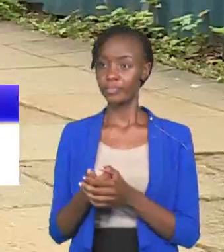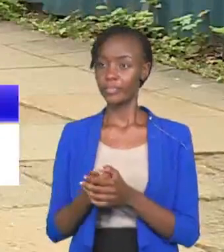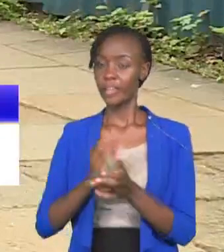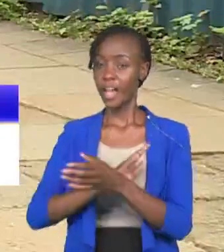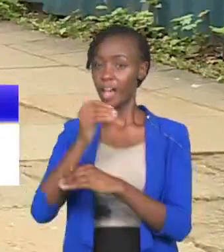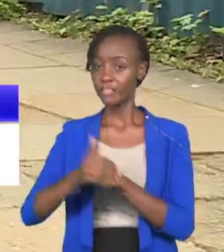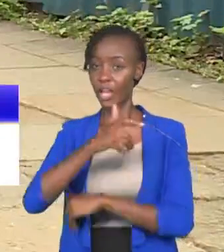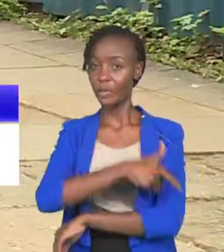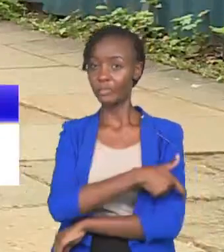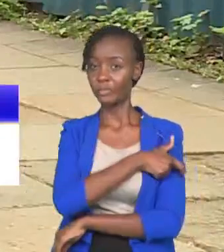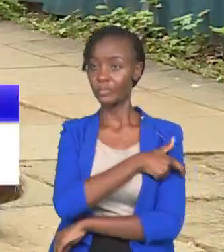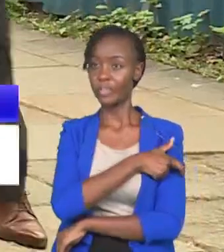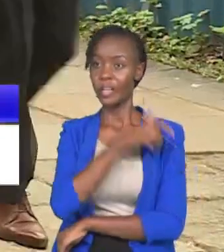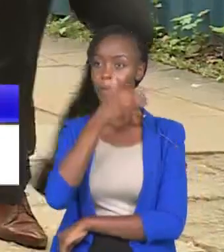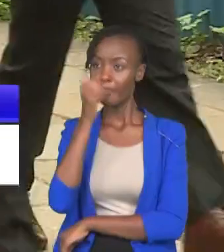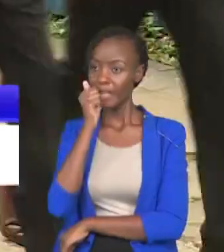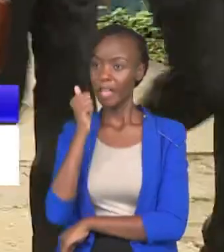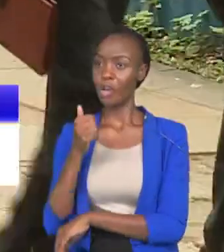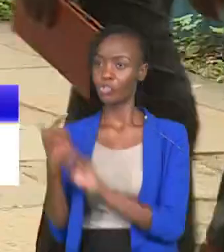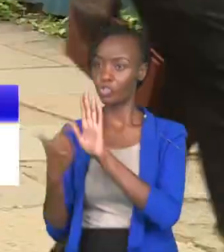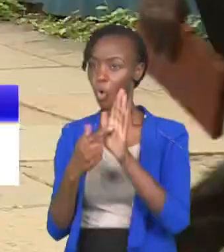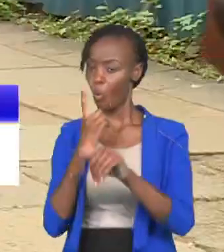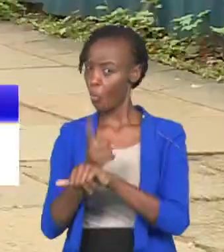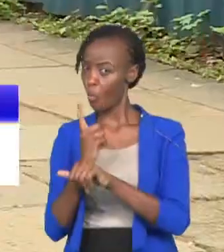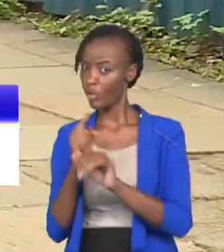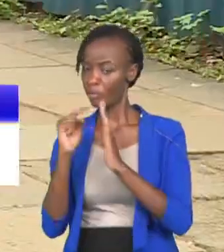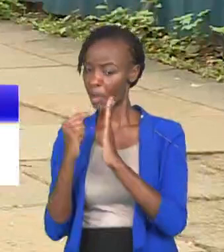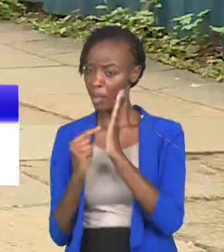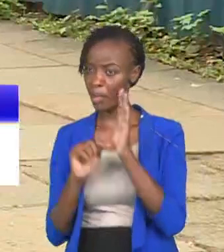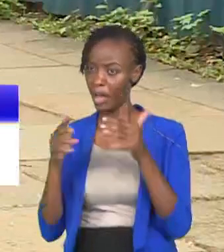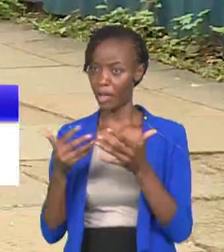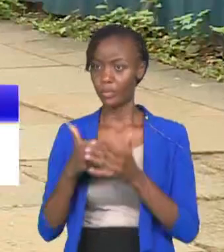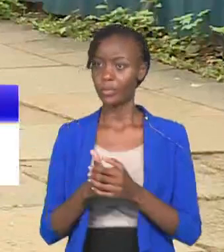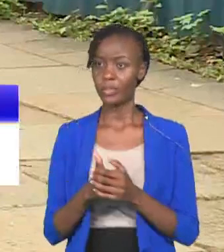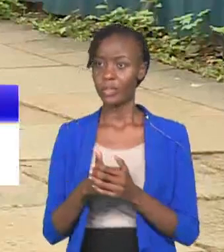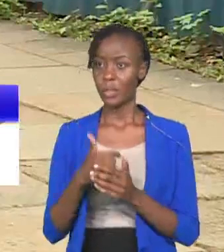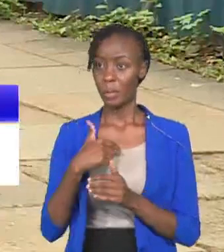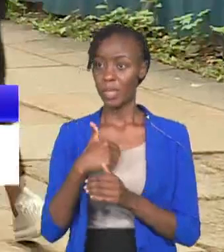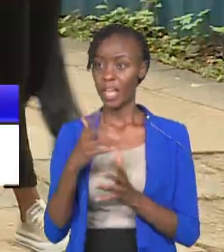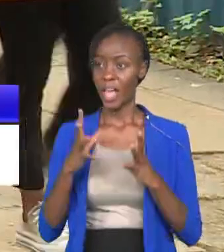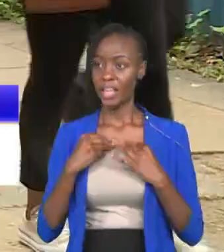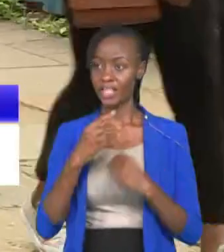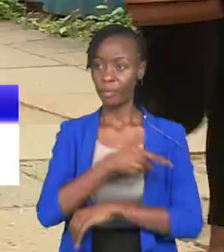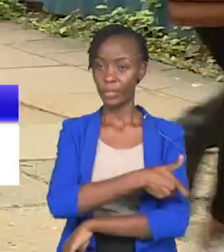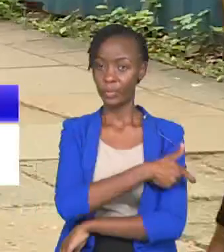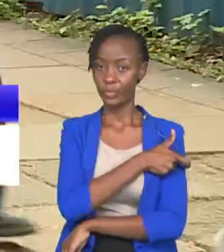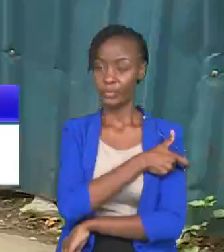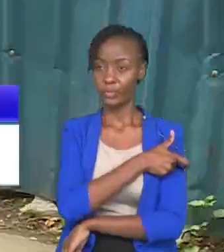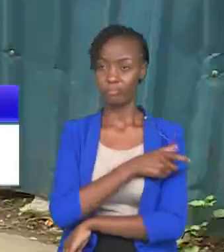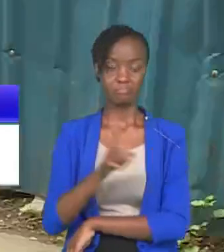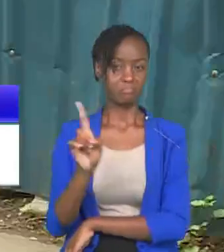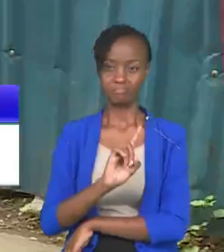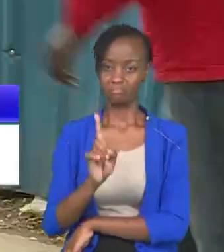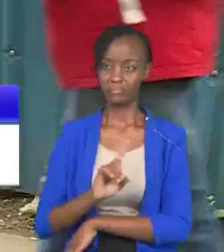jajo, tungekuwa tumepewa tahadhari nyingi kabla ya kupokea hii jajo. So, mimi sioni kama nitatibiwa na hiyo jajo.